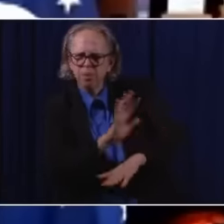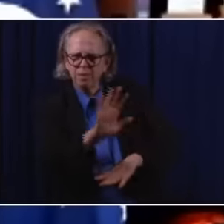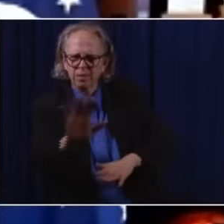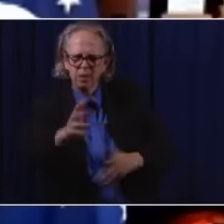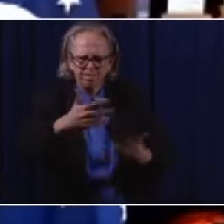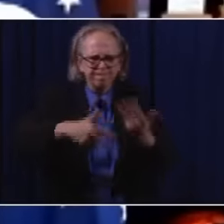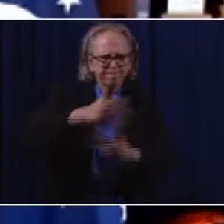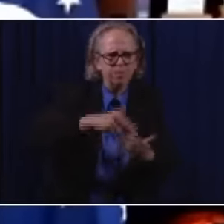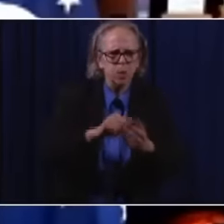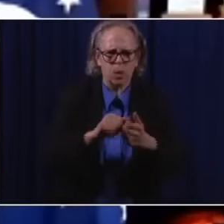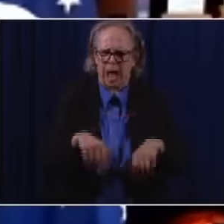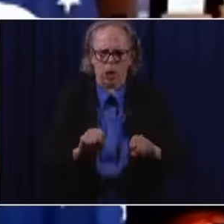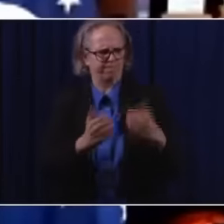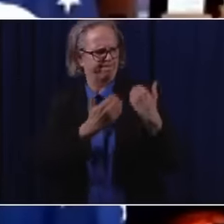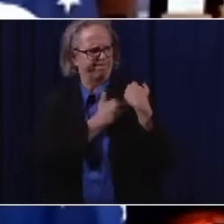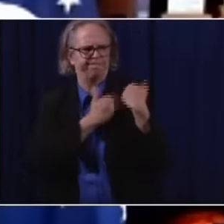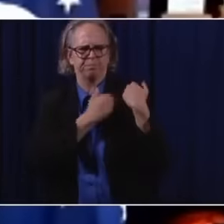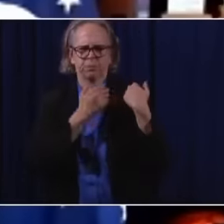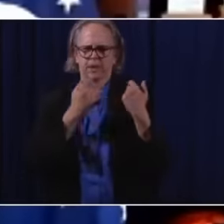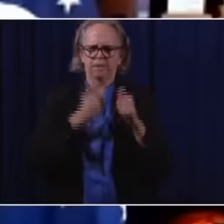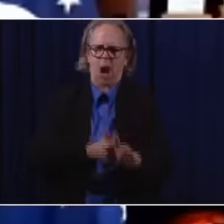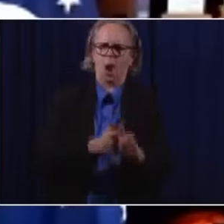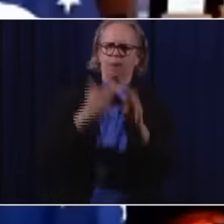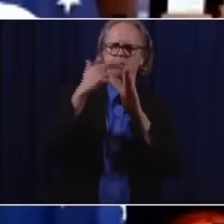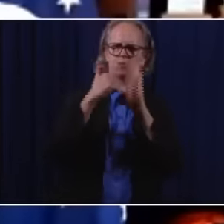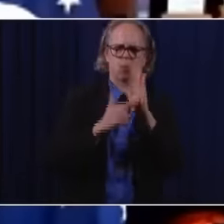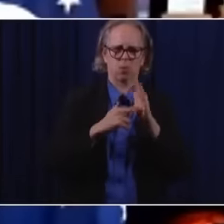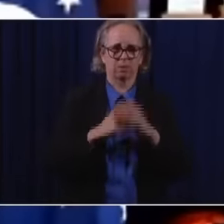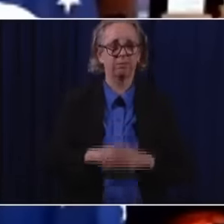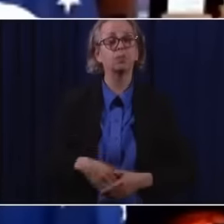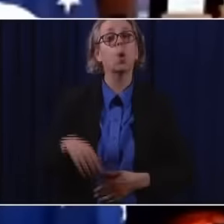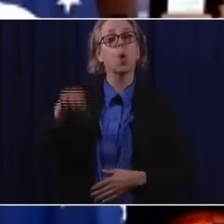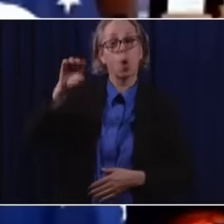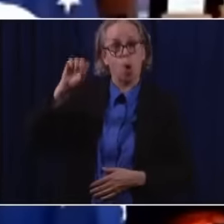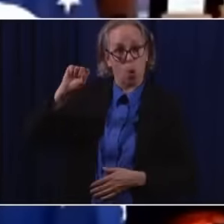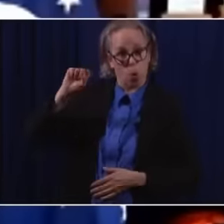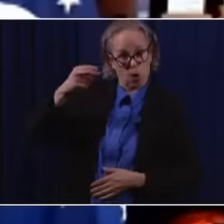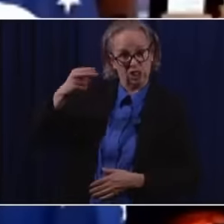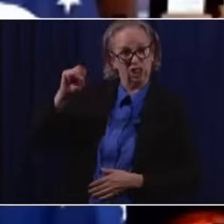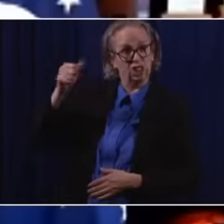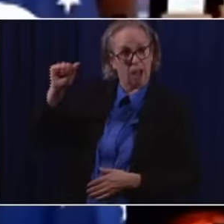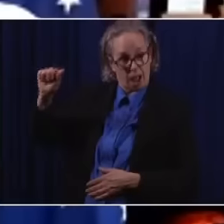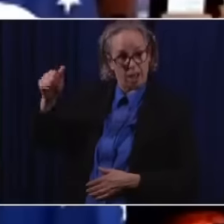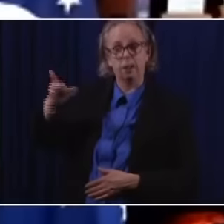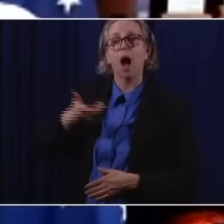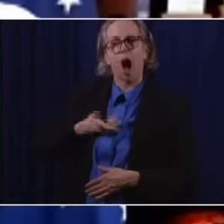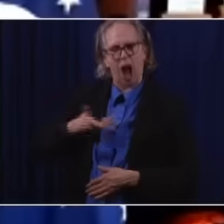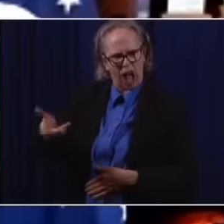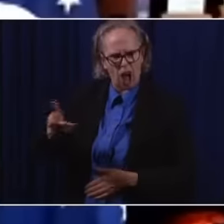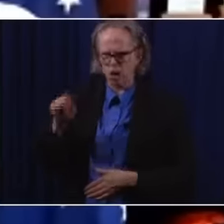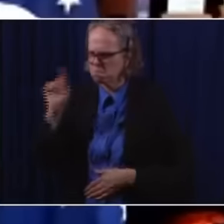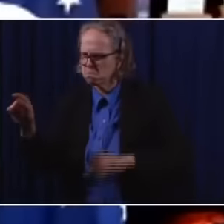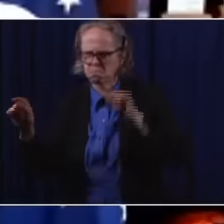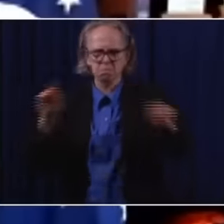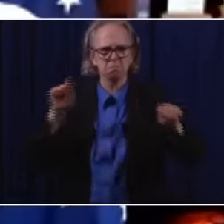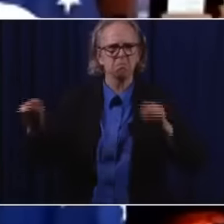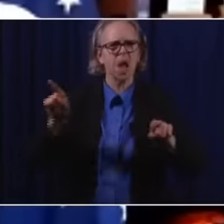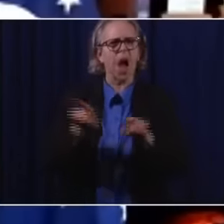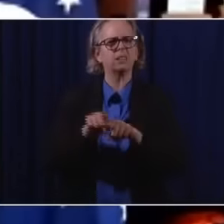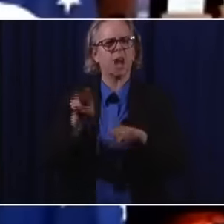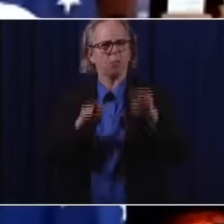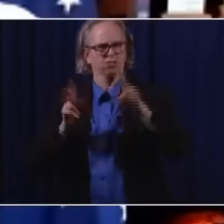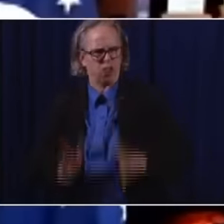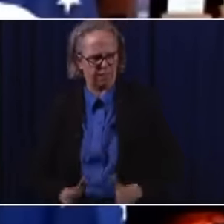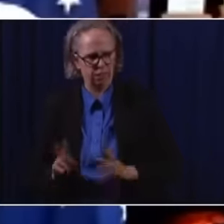those accountability measures. The observers from the Ohio High School Athletic Association in football have